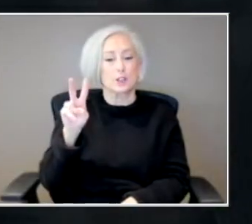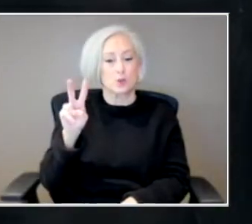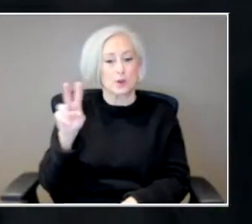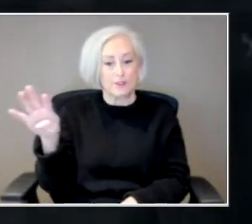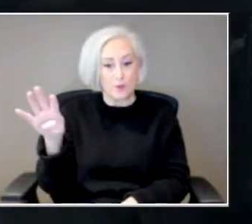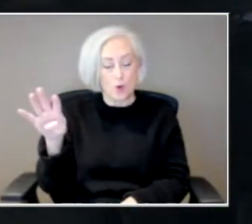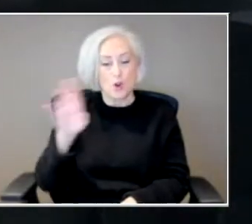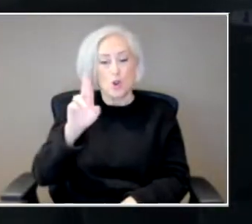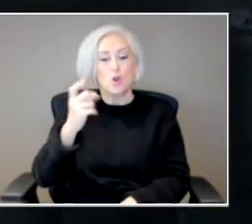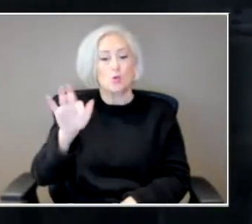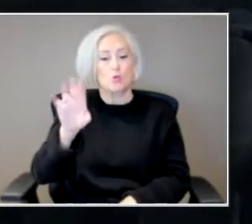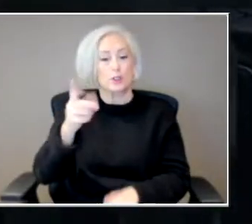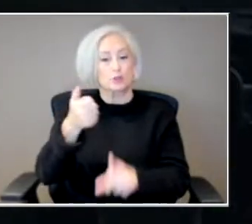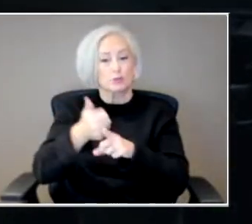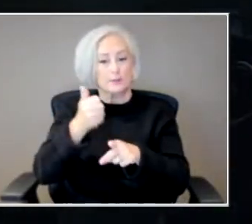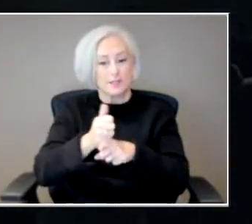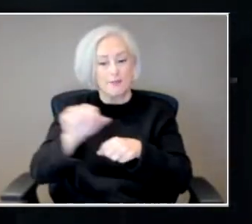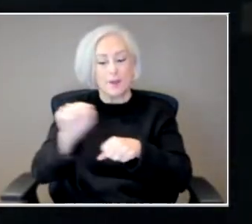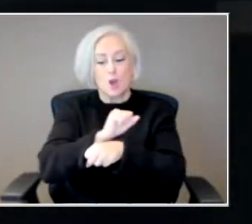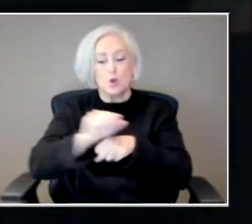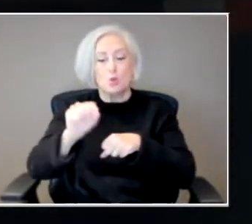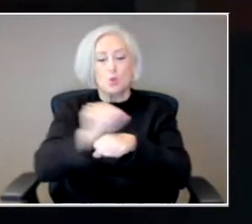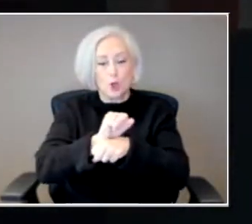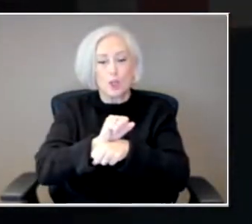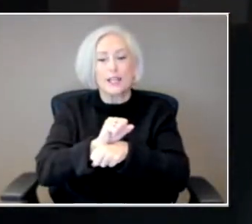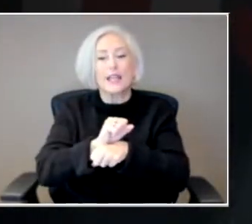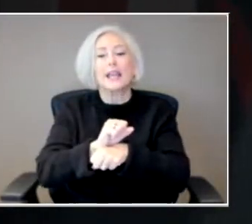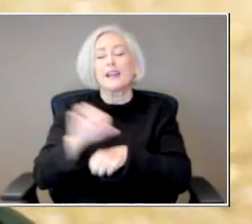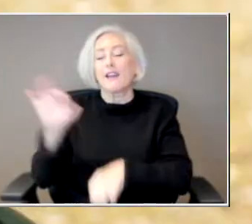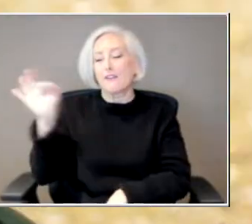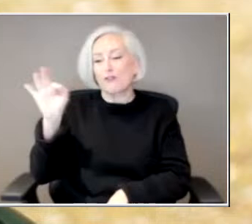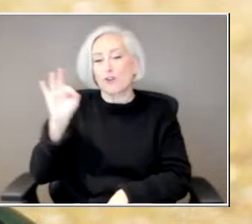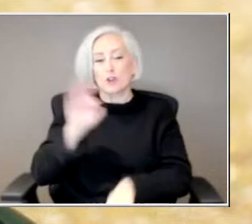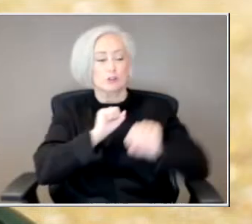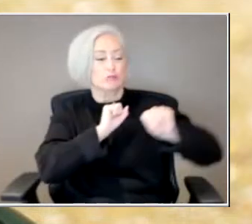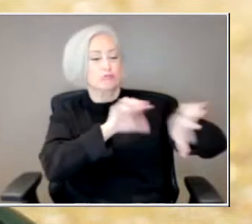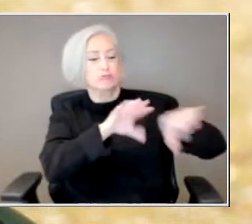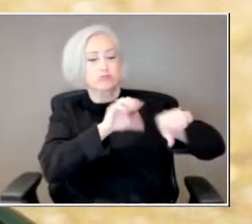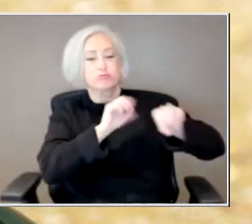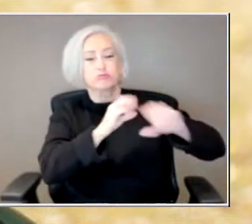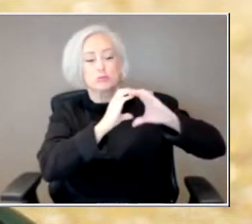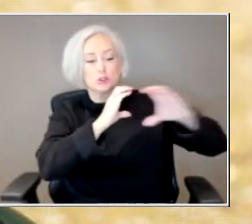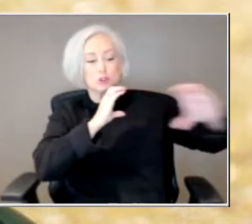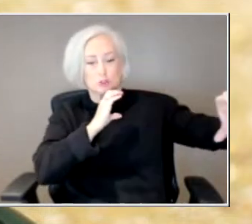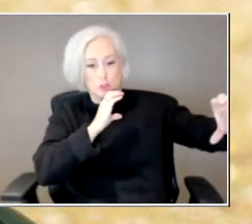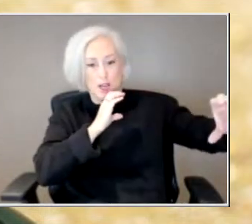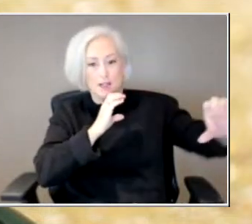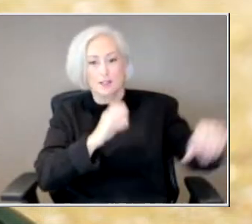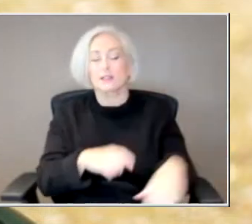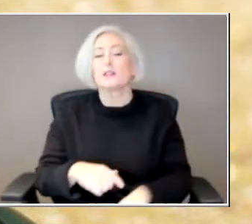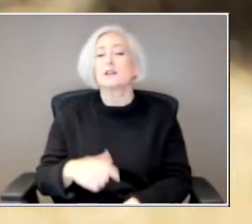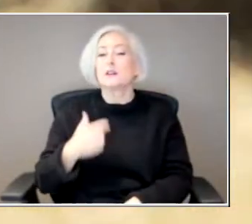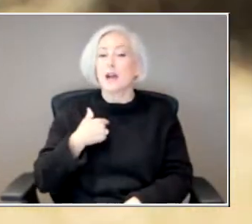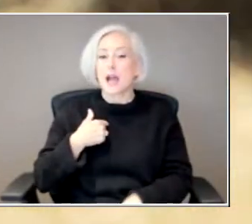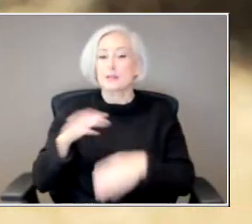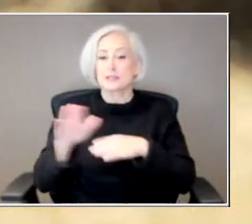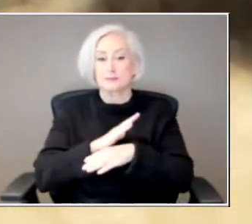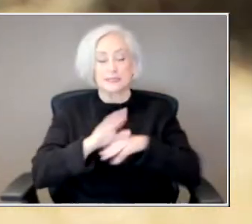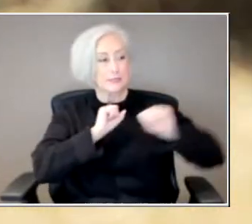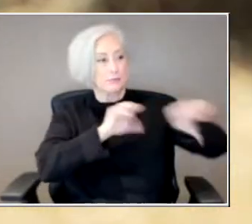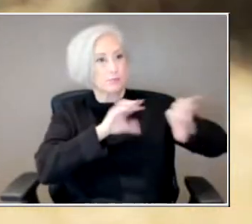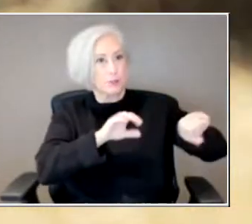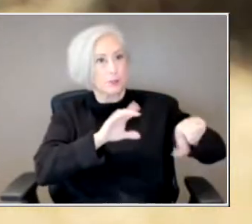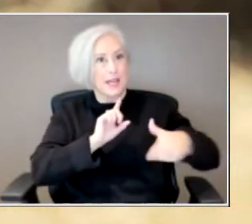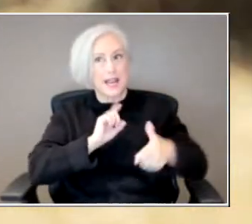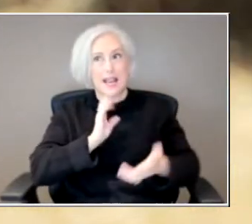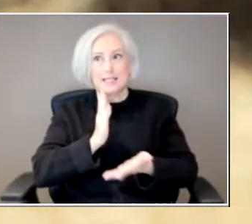his shift loading furniture onto trucks at the store where he works. I was helping loading out of the van, and then I just stopped. As soon as I couldn't